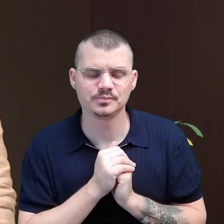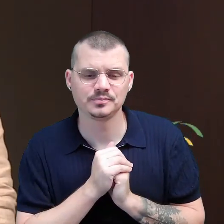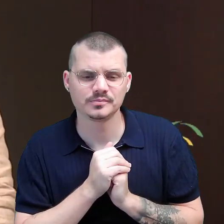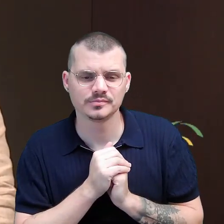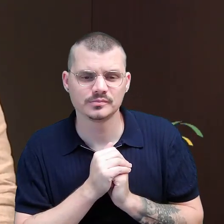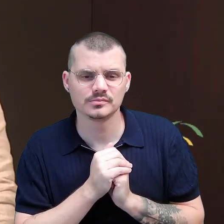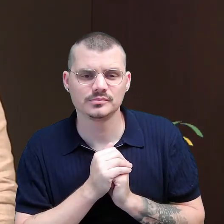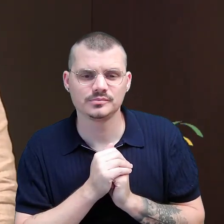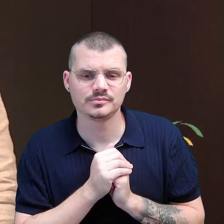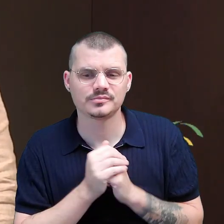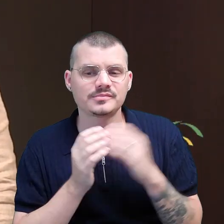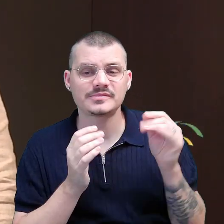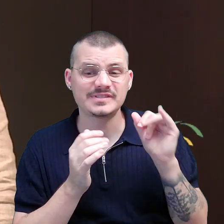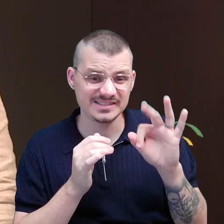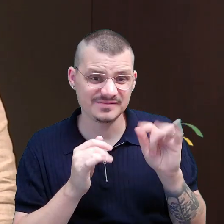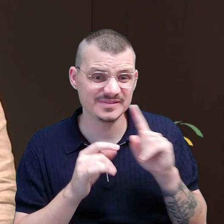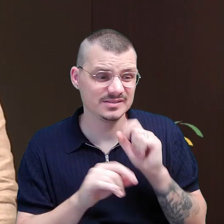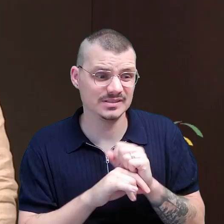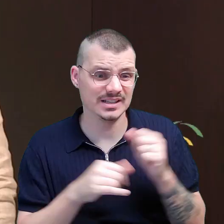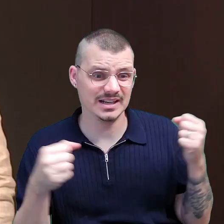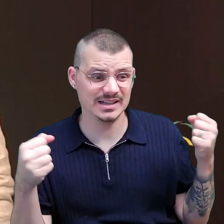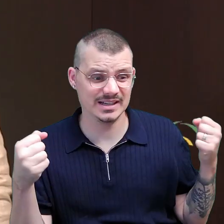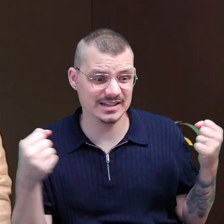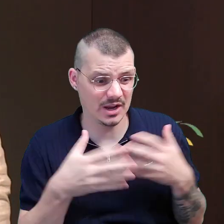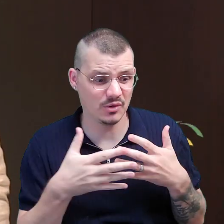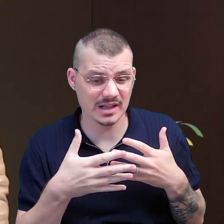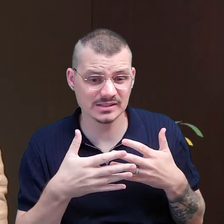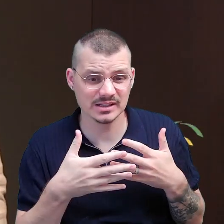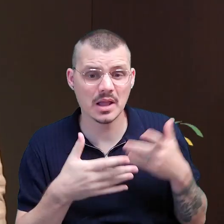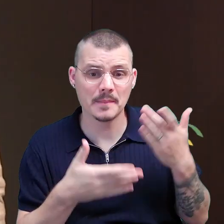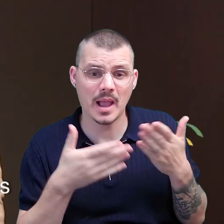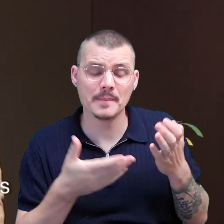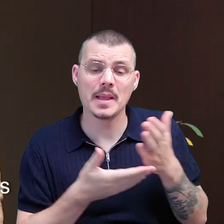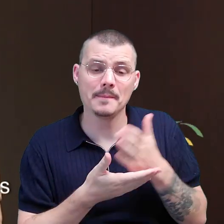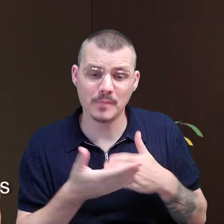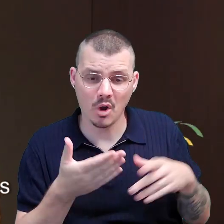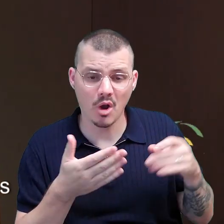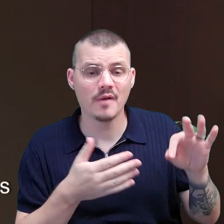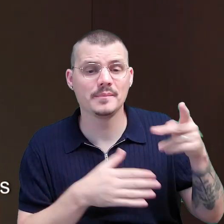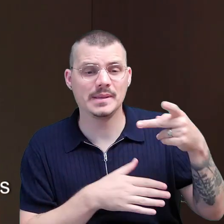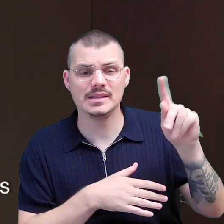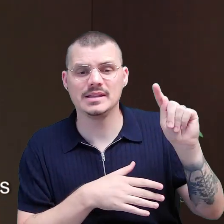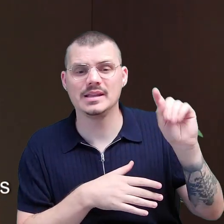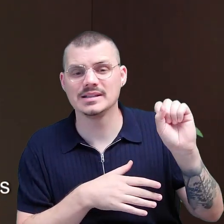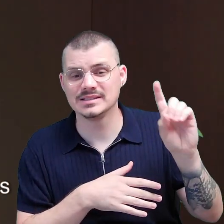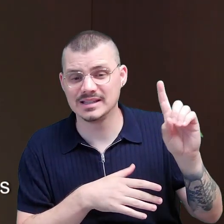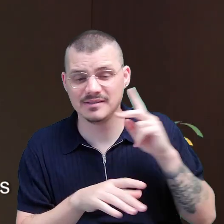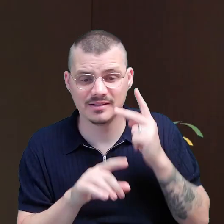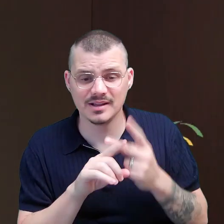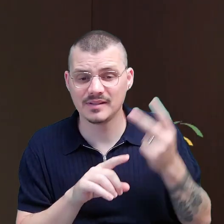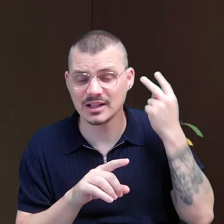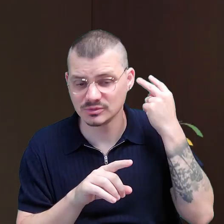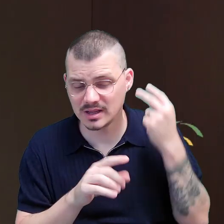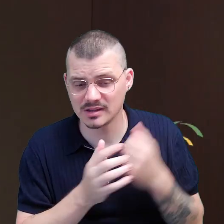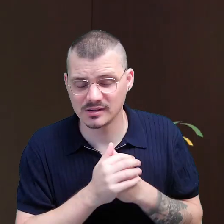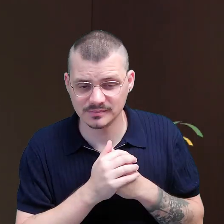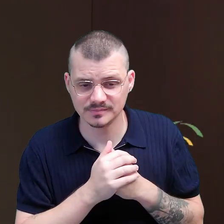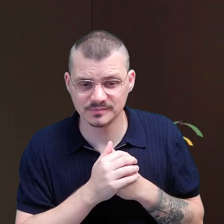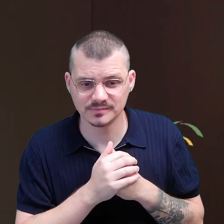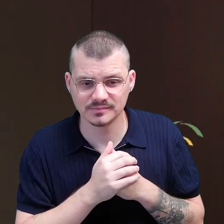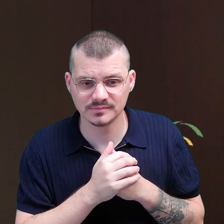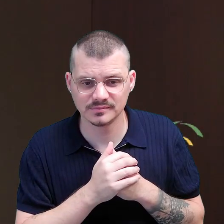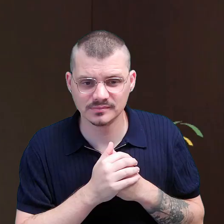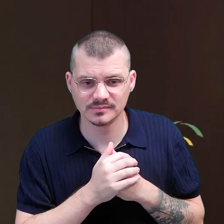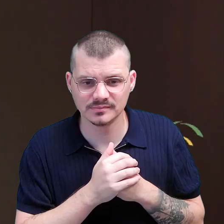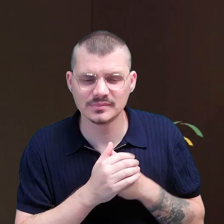experience. And if it's terrorizing, it might be part of post-traumatic stress disorder